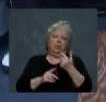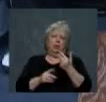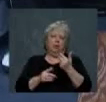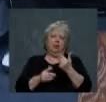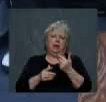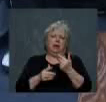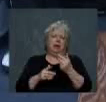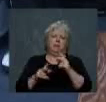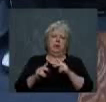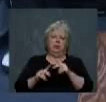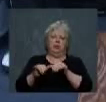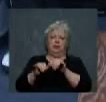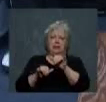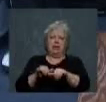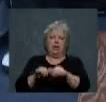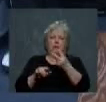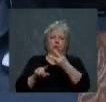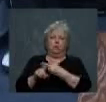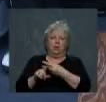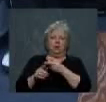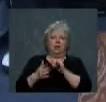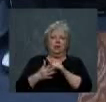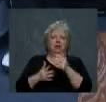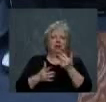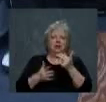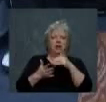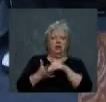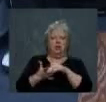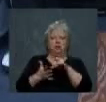residents staying for 2 months is